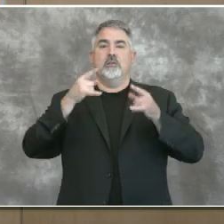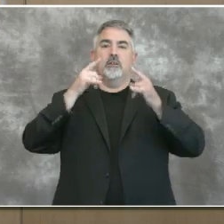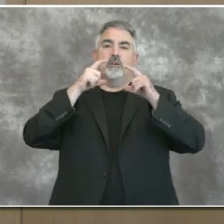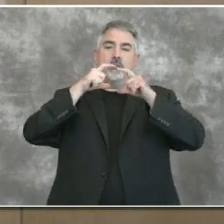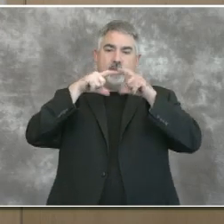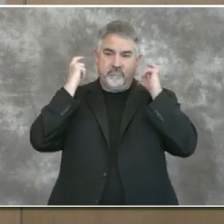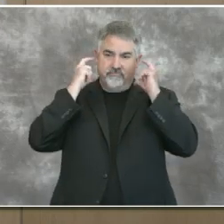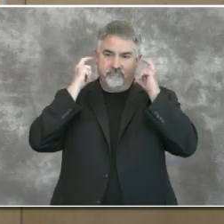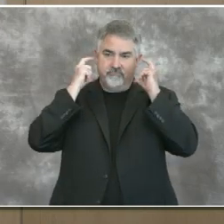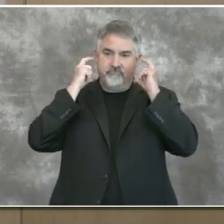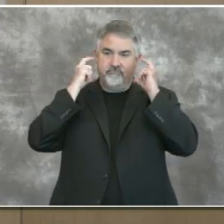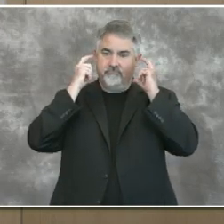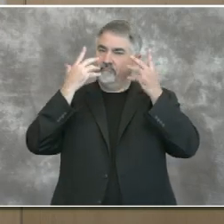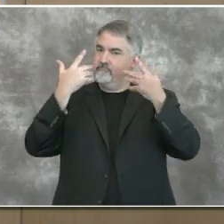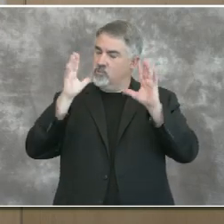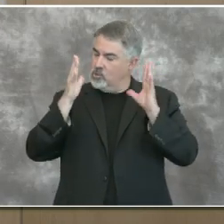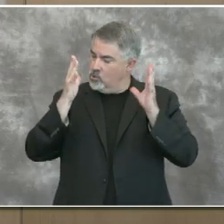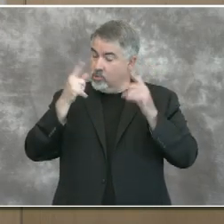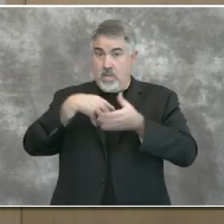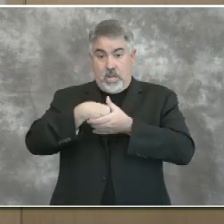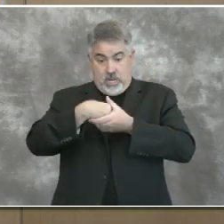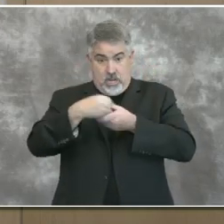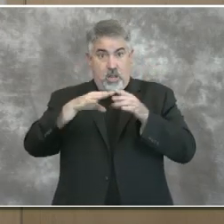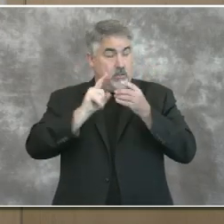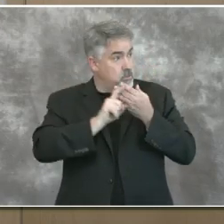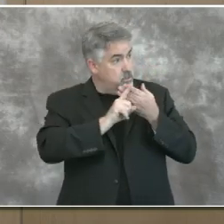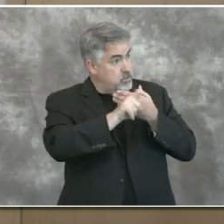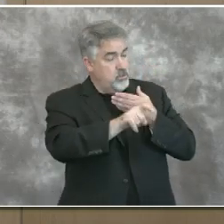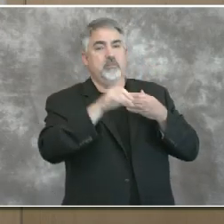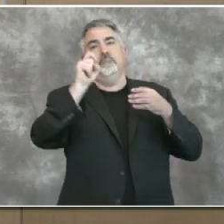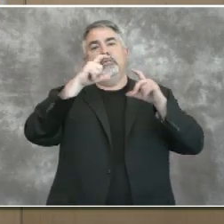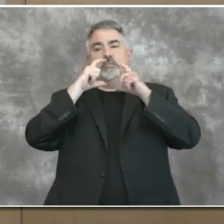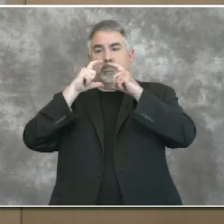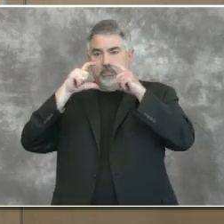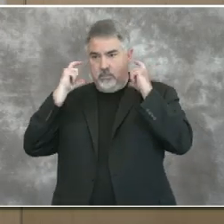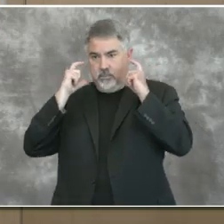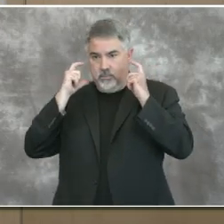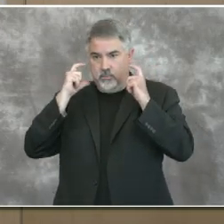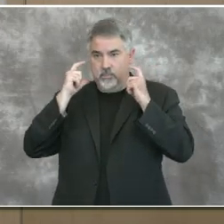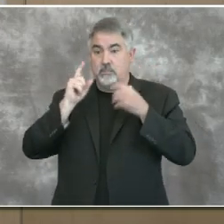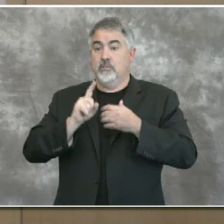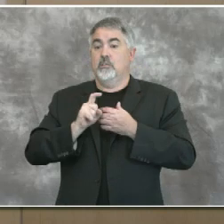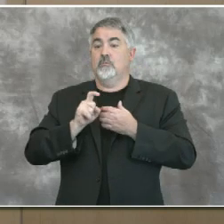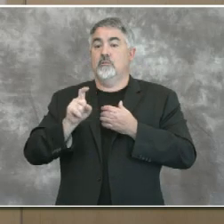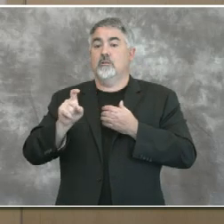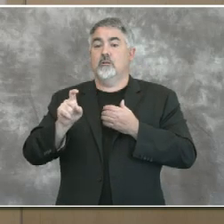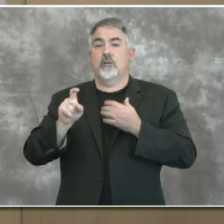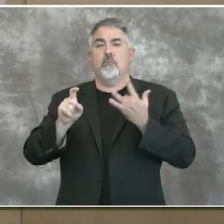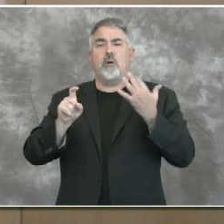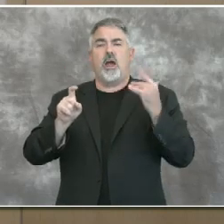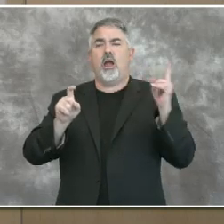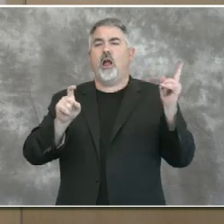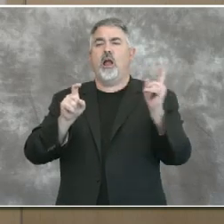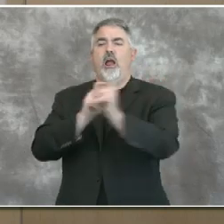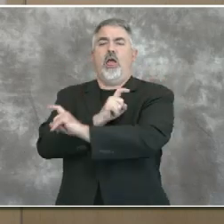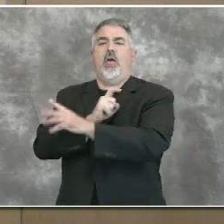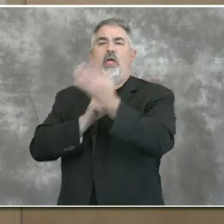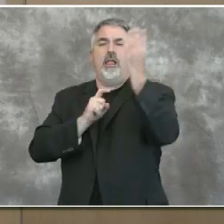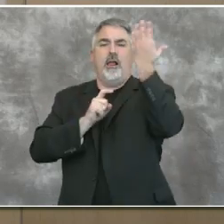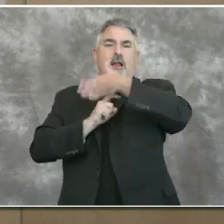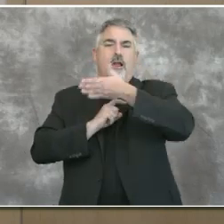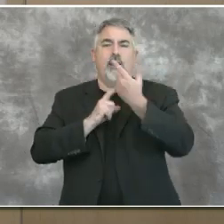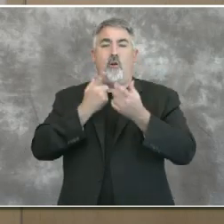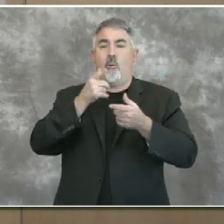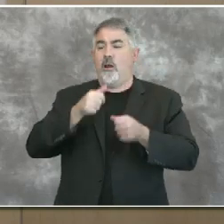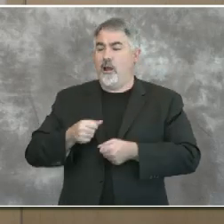we have promoted. And if you are walking on the sidewalk, you have no idea who you are going to come in contact with. So we want